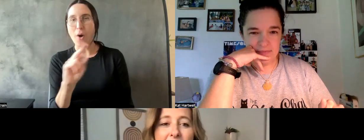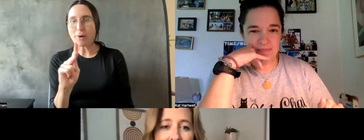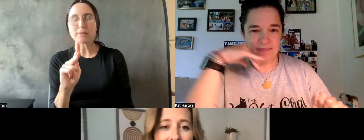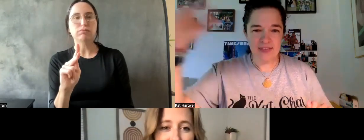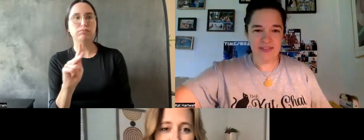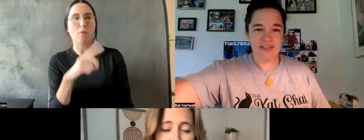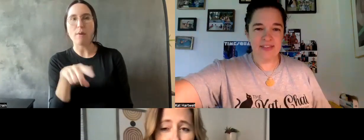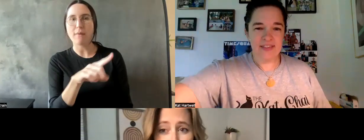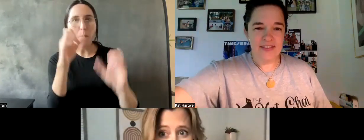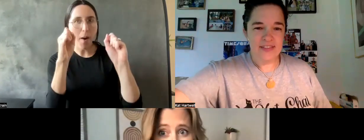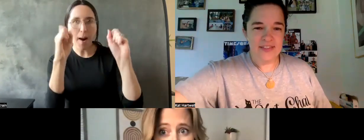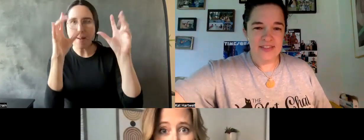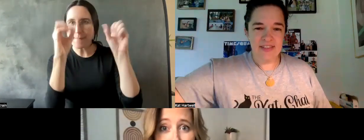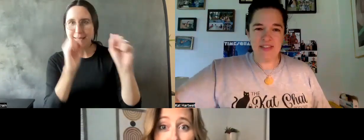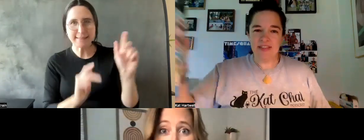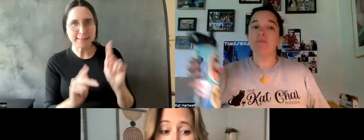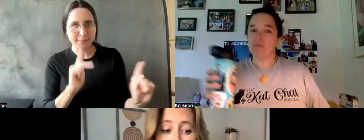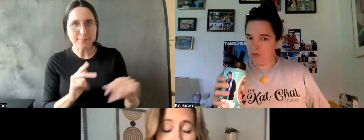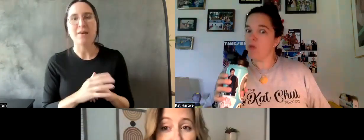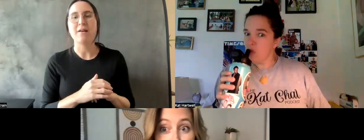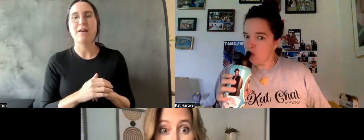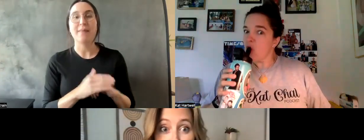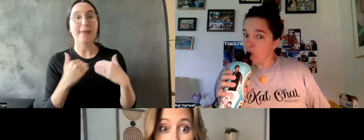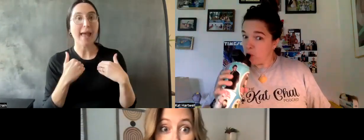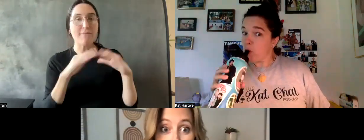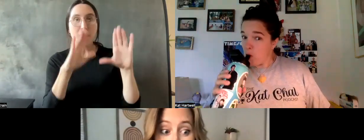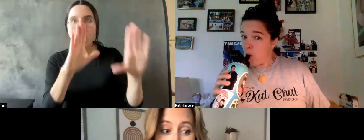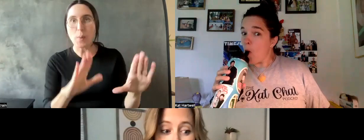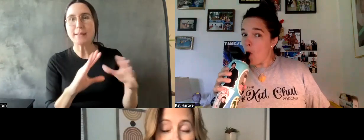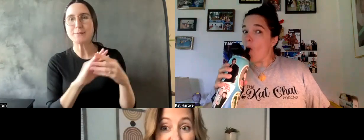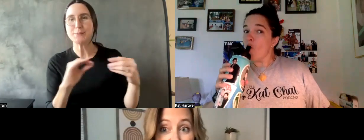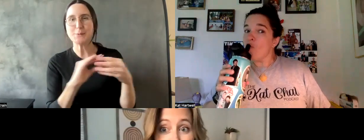they have stories other than just